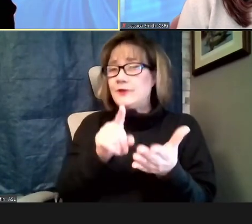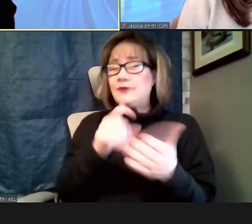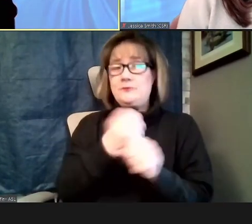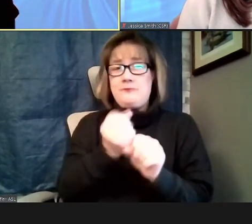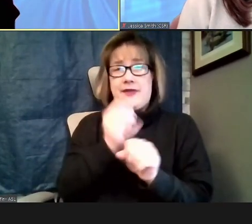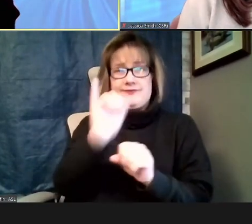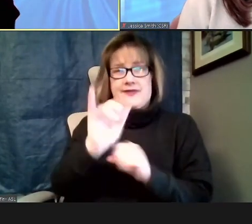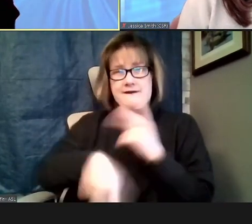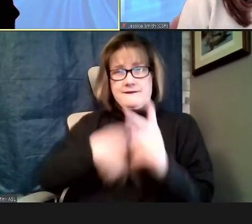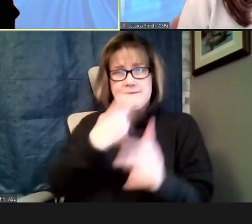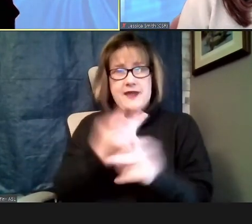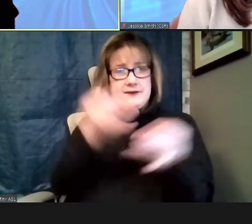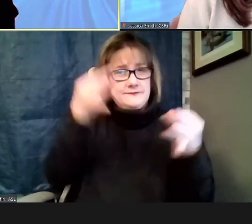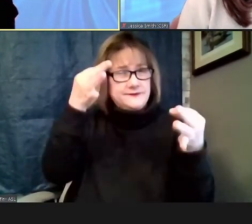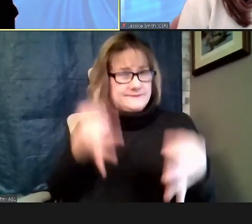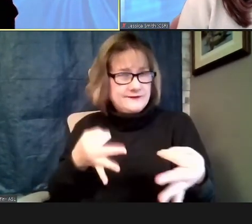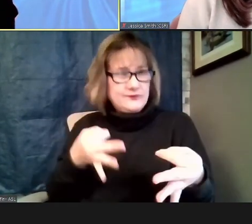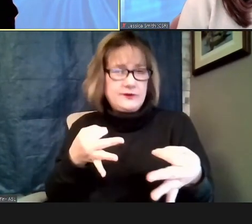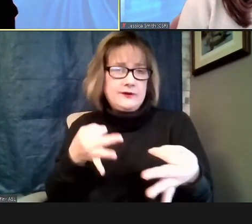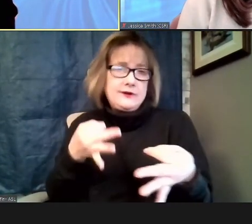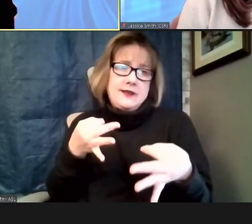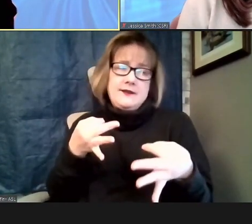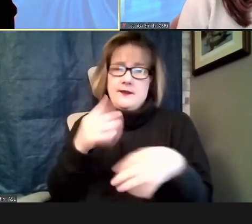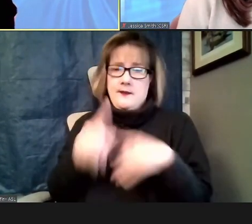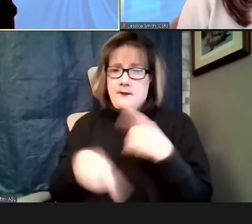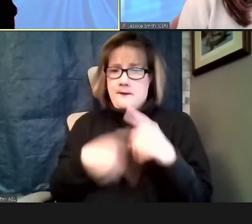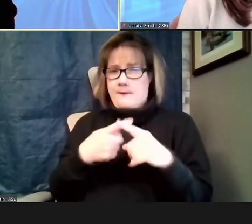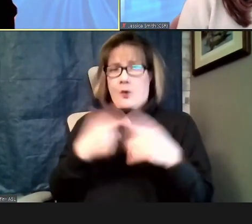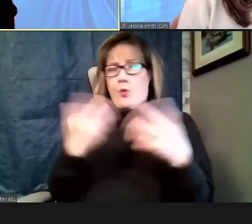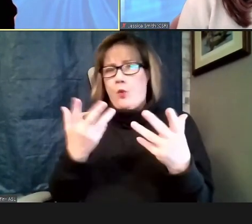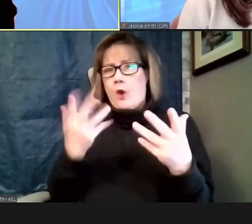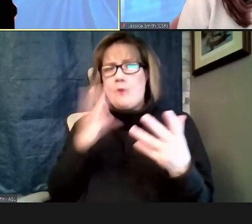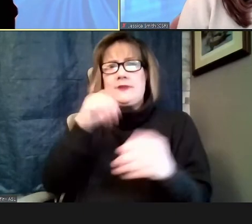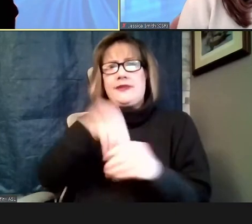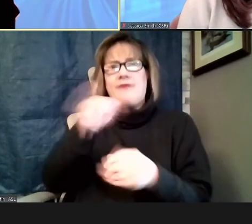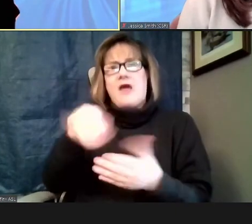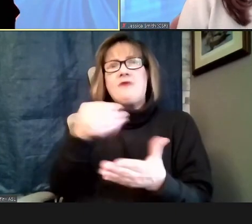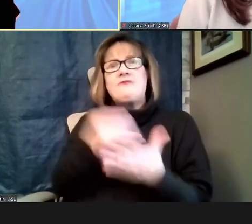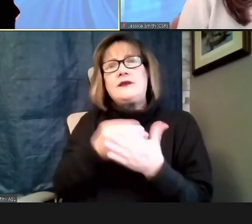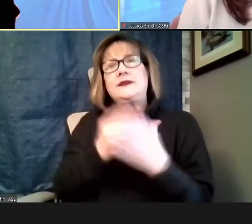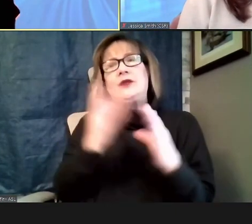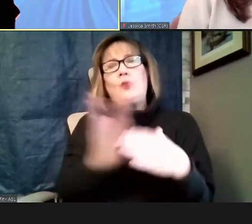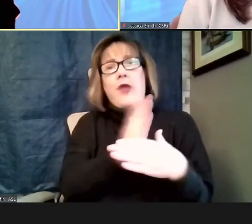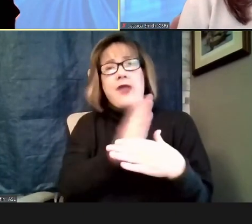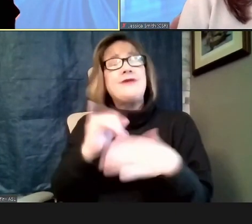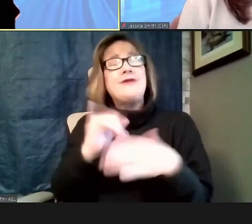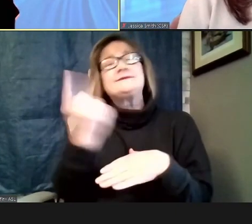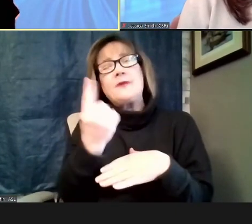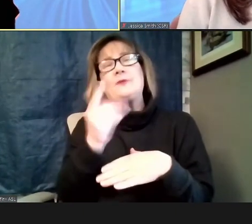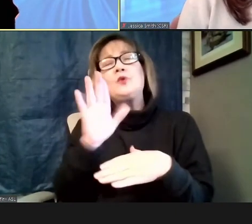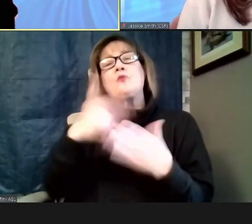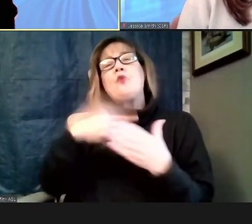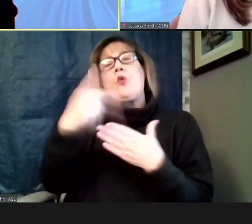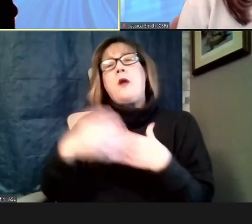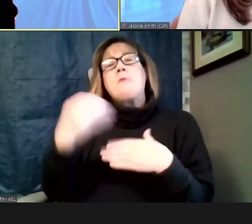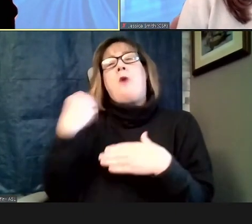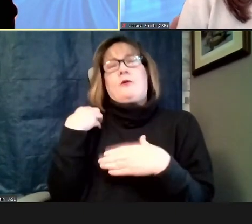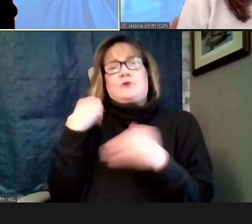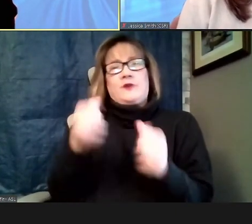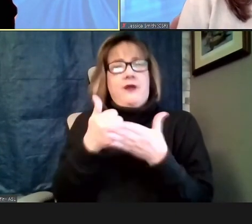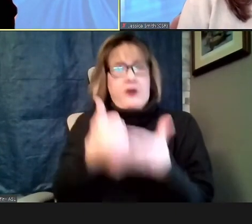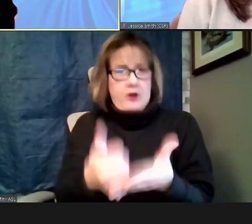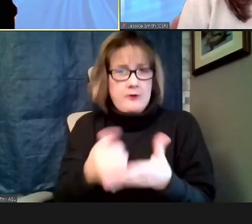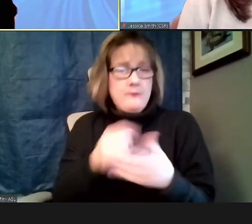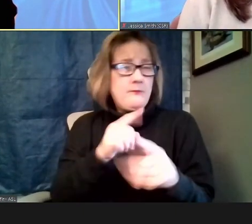of decision about what will be in the funding range is something that your program officer can help you with. But not getting